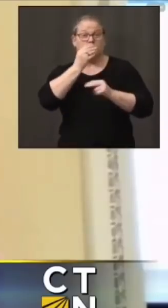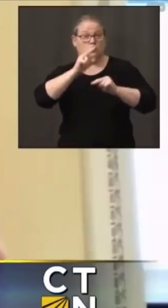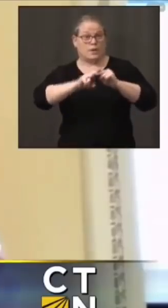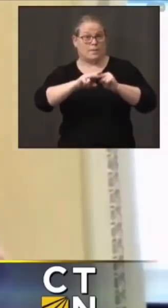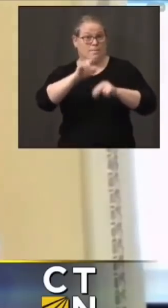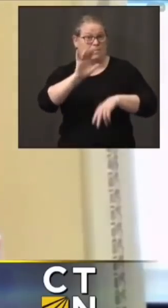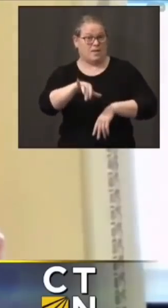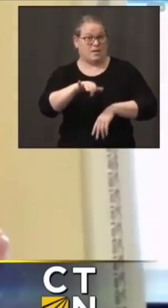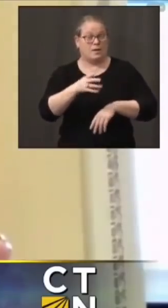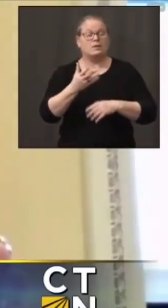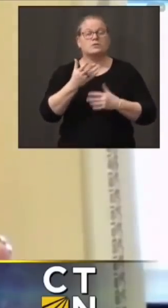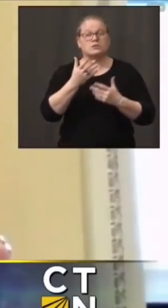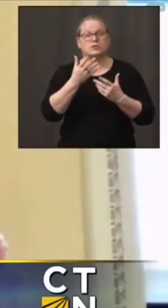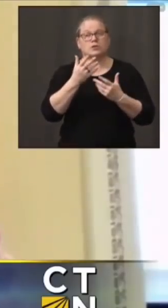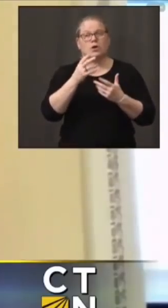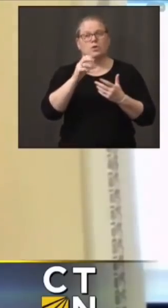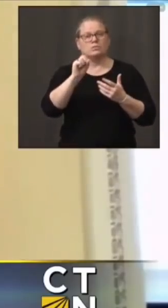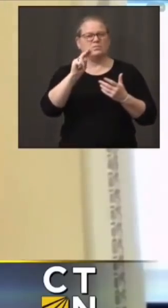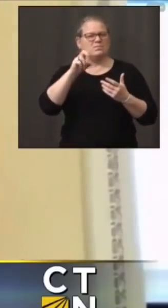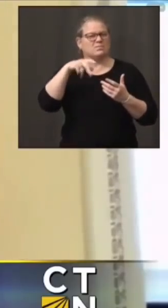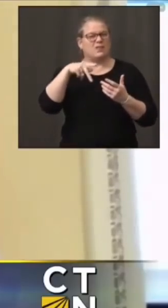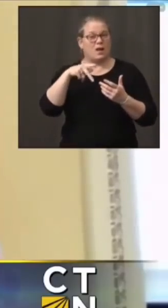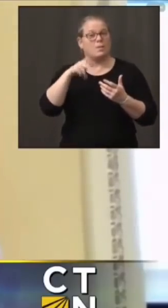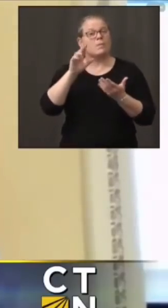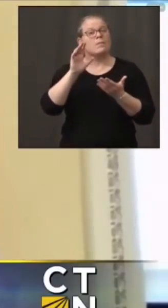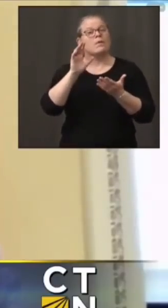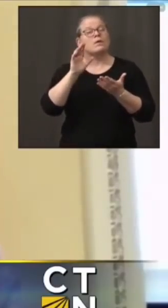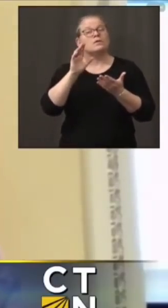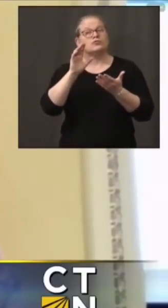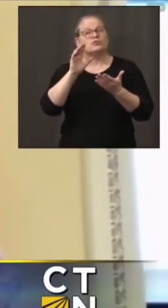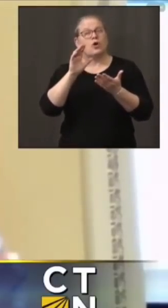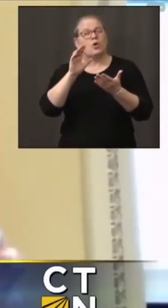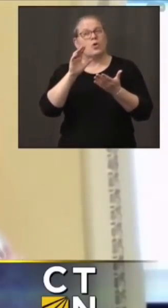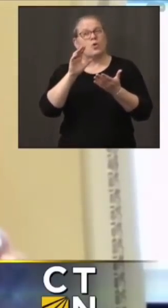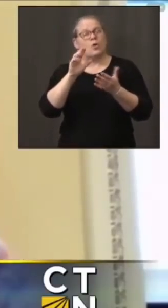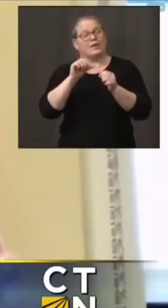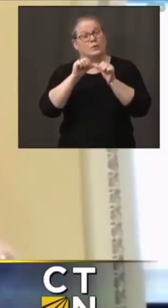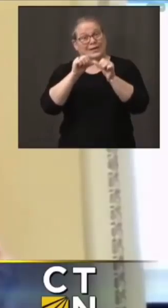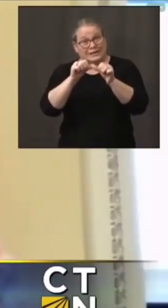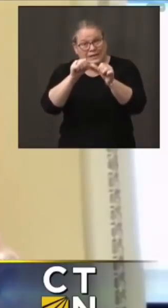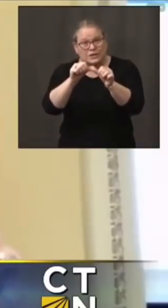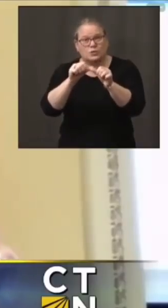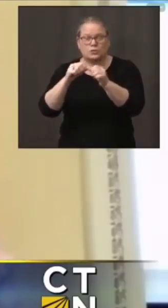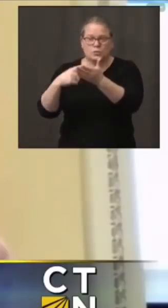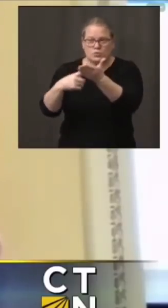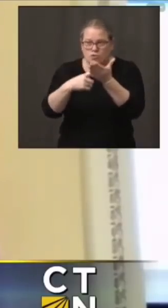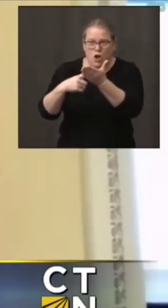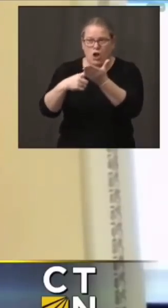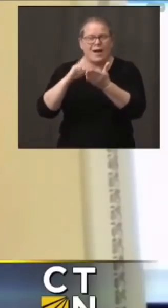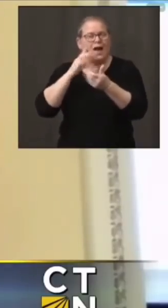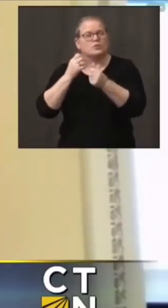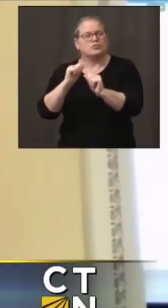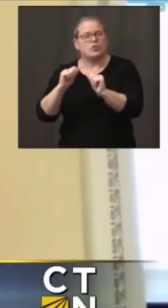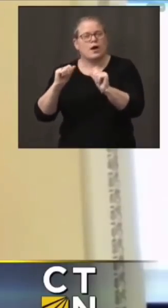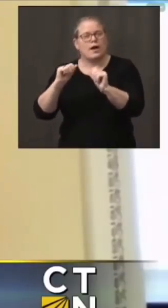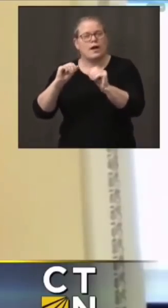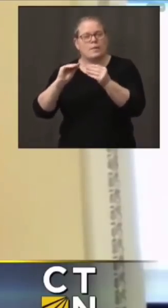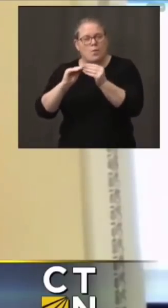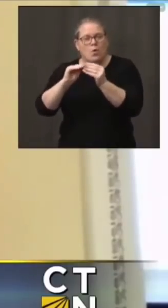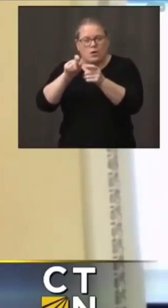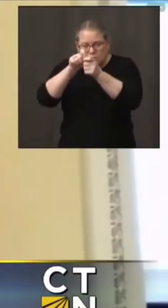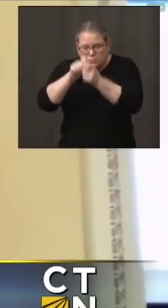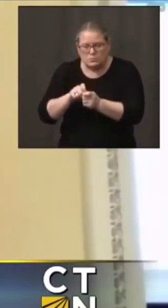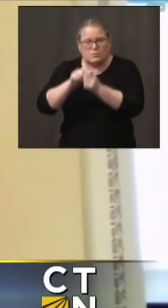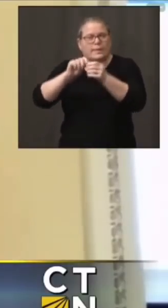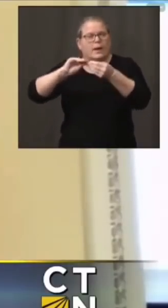The issue again is, as we continue to speak, I will try to get the numbers on a much more granular basis